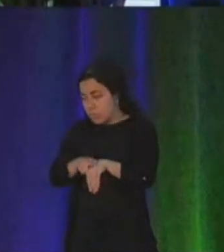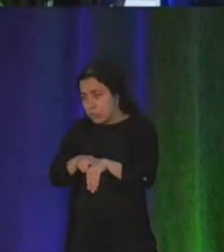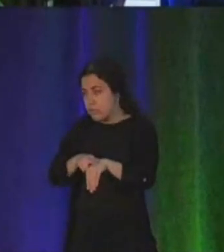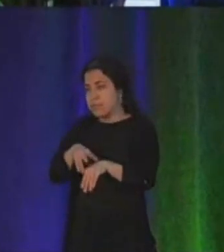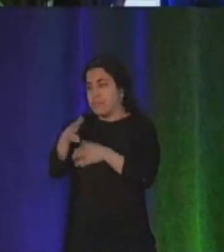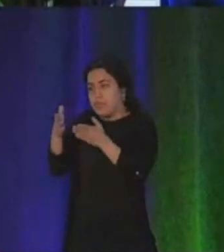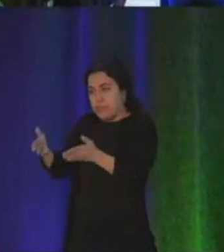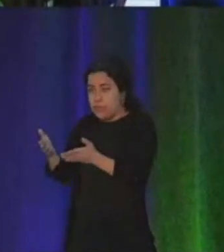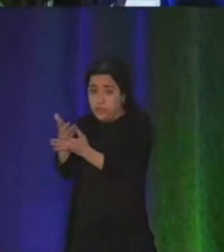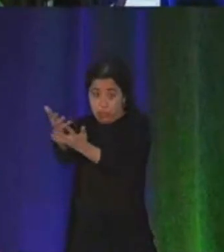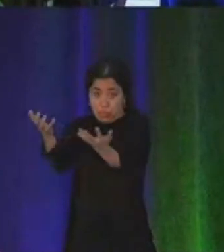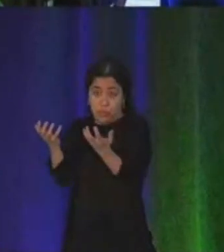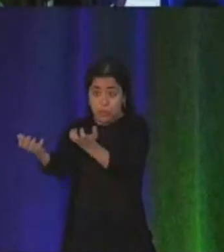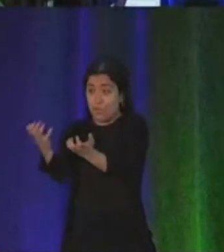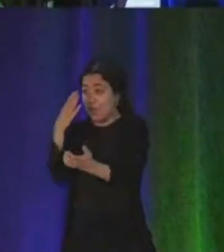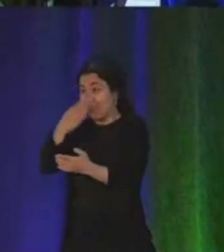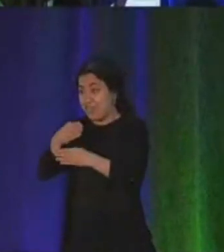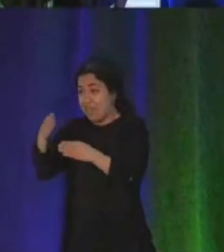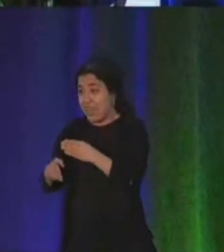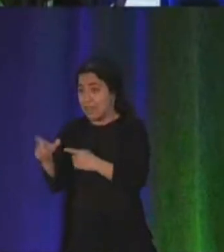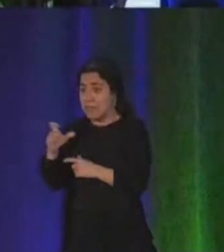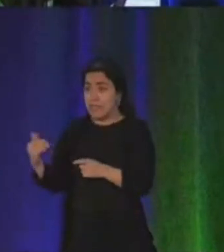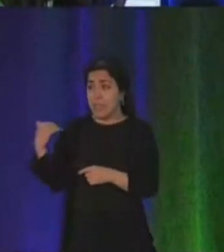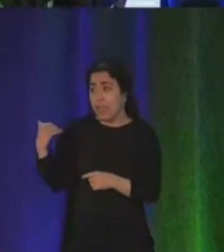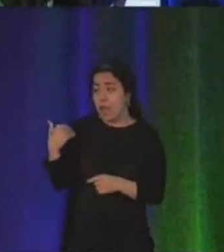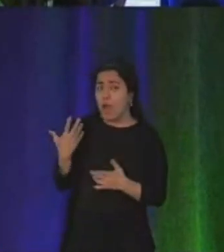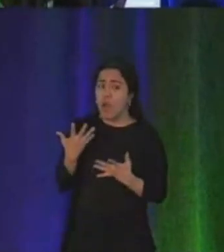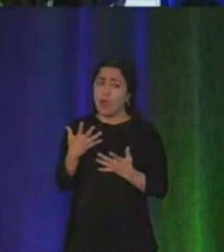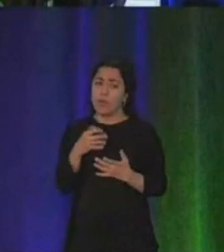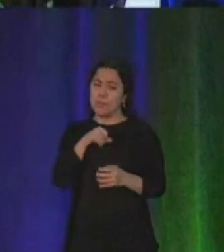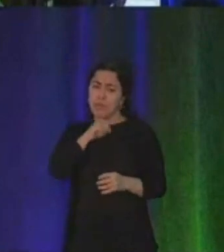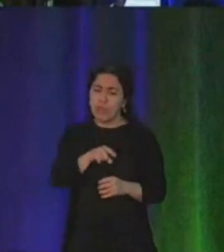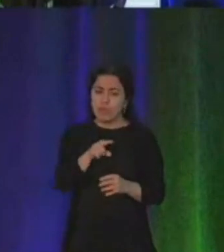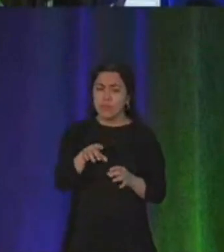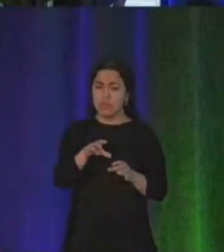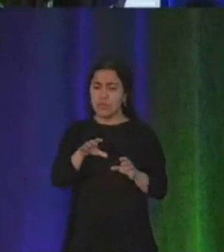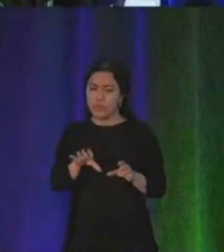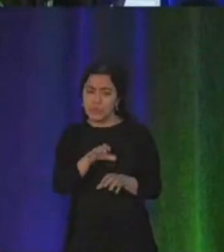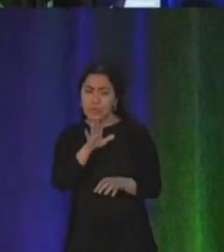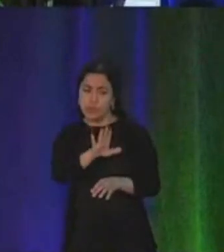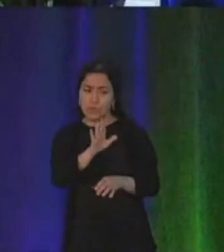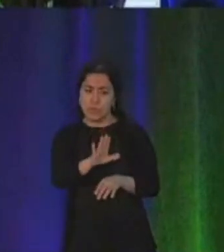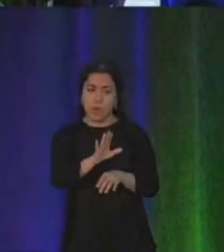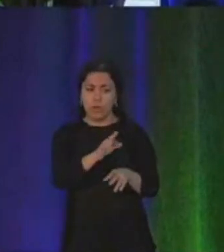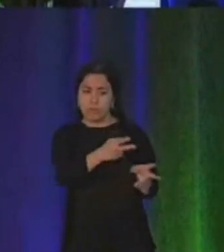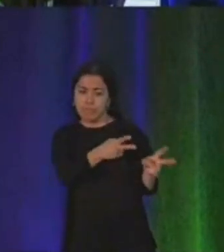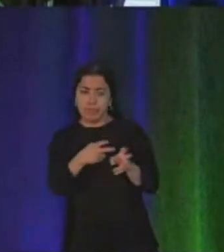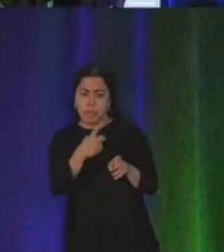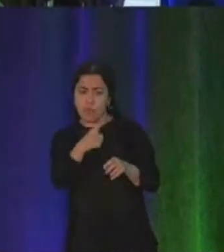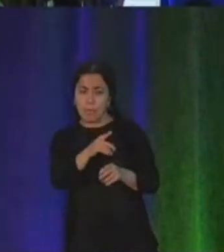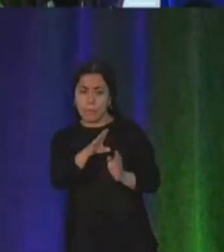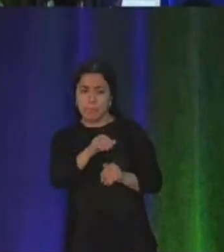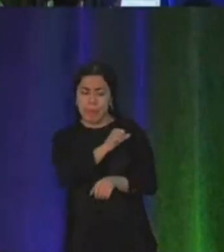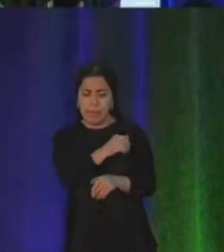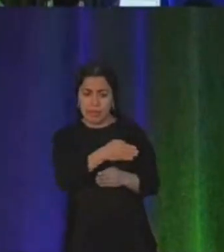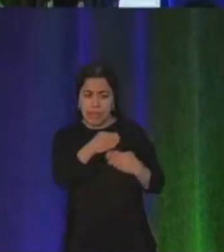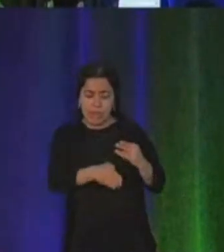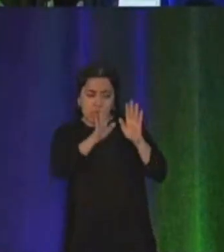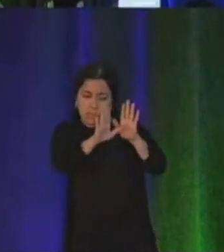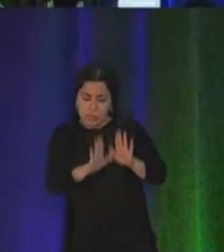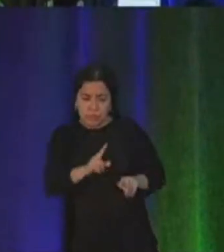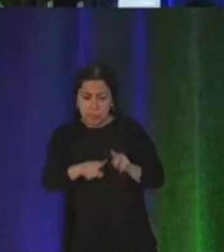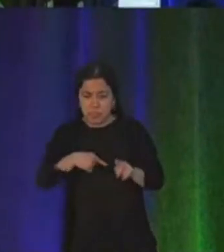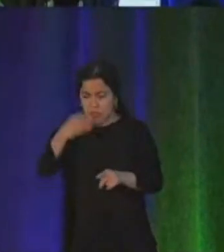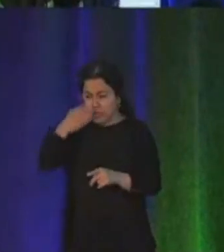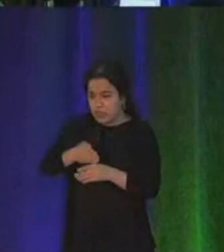we had people come to us say hey, we love you using you guys for the backends. It's going great, but my front end is still deployed somewhere else.